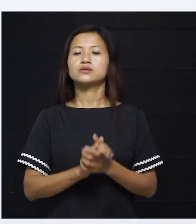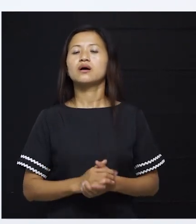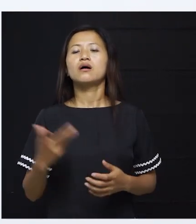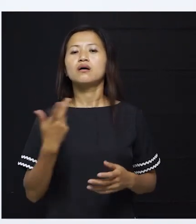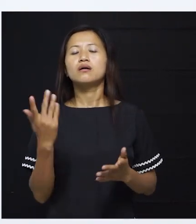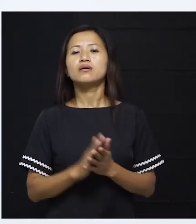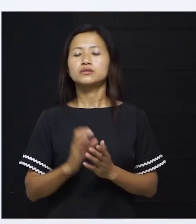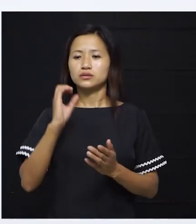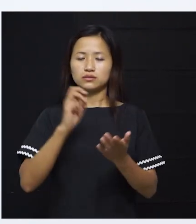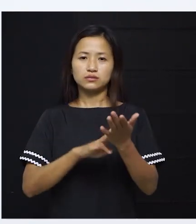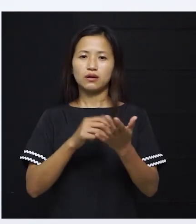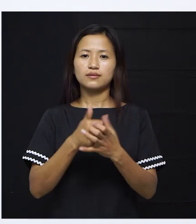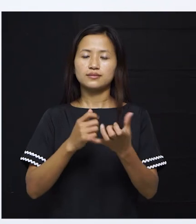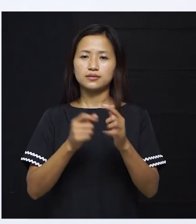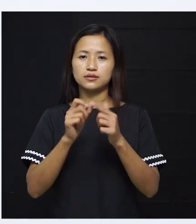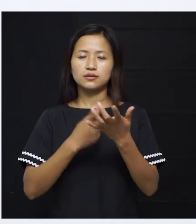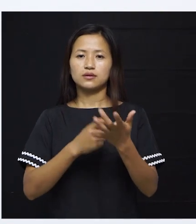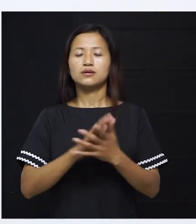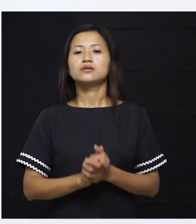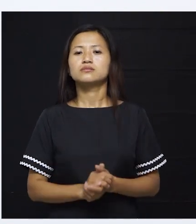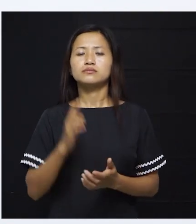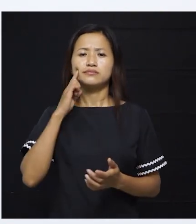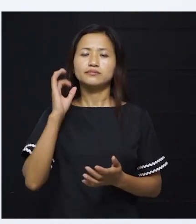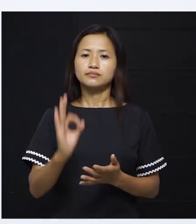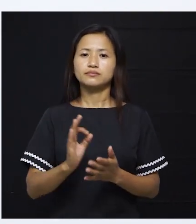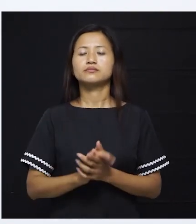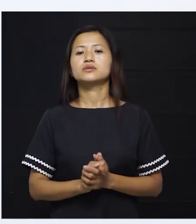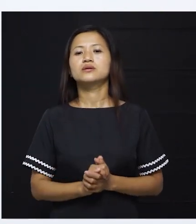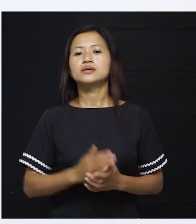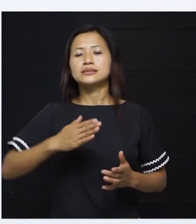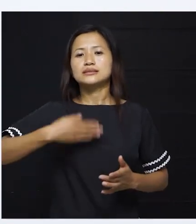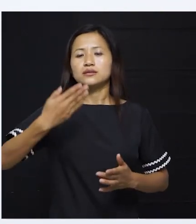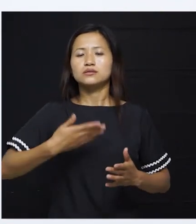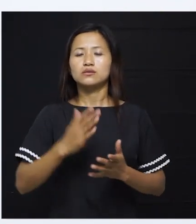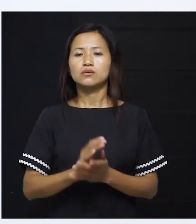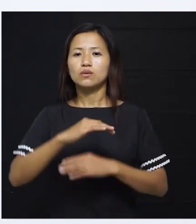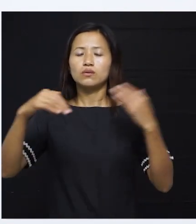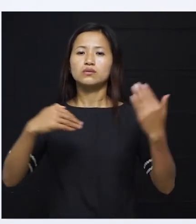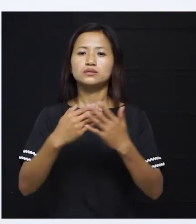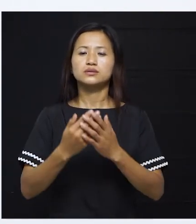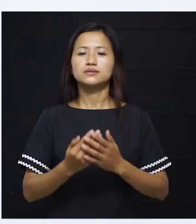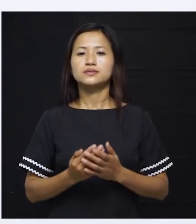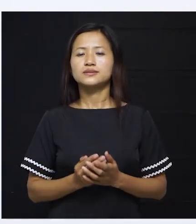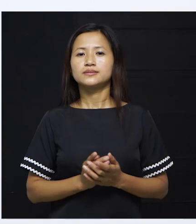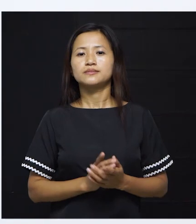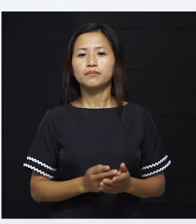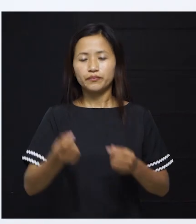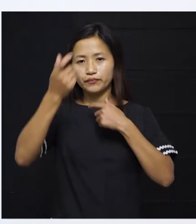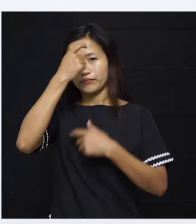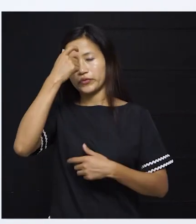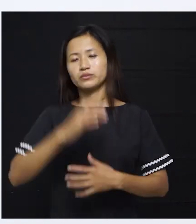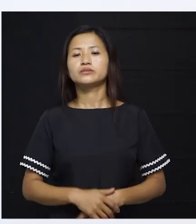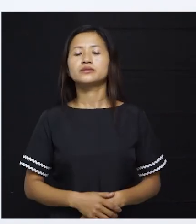we consider this village council so important, because we deal on them for all the problems that